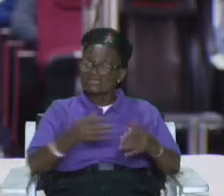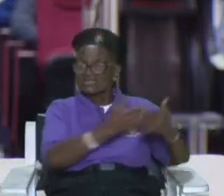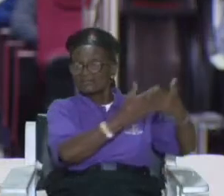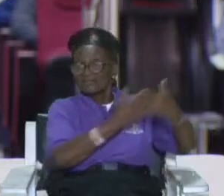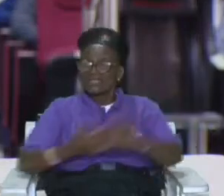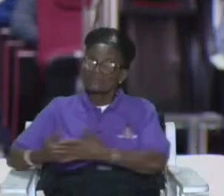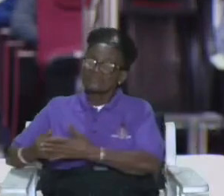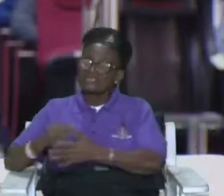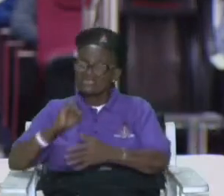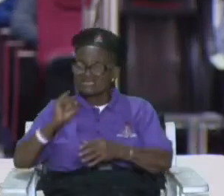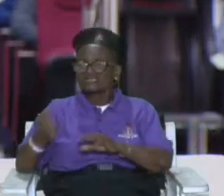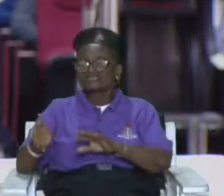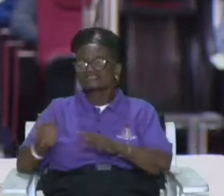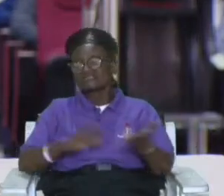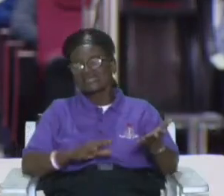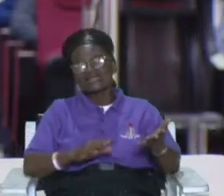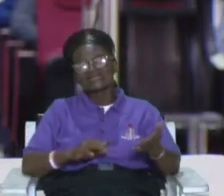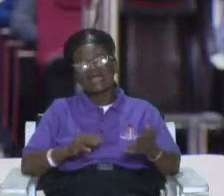How come